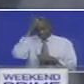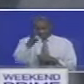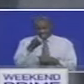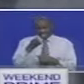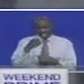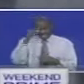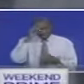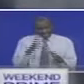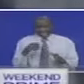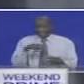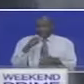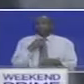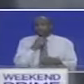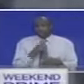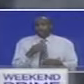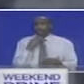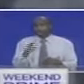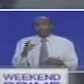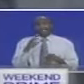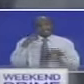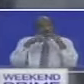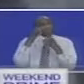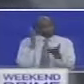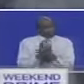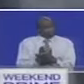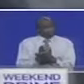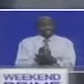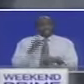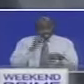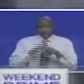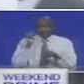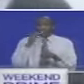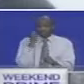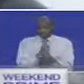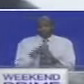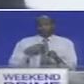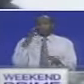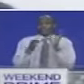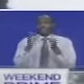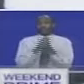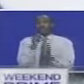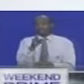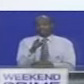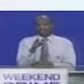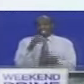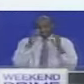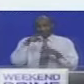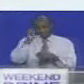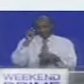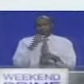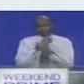yote ambaye hataki maendeleo kwake kwa sababu utakuwa judged kwa ile kazi ambayo umefanya. If we don't protect